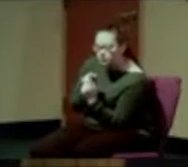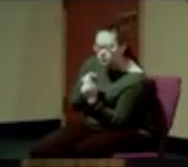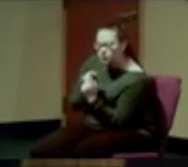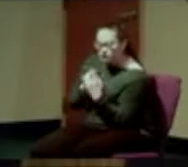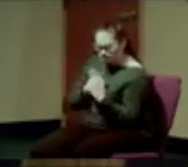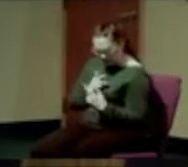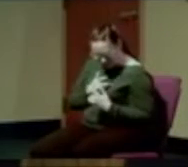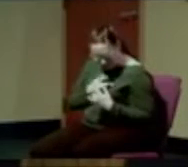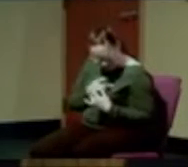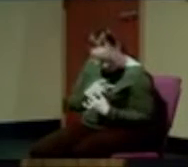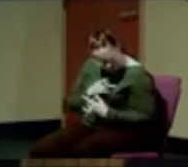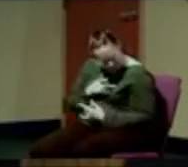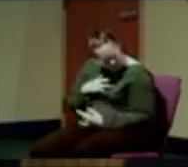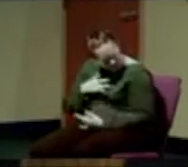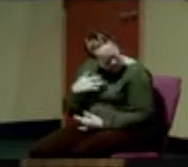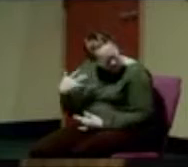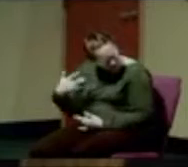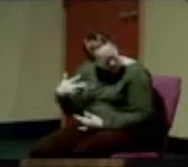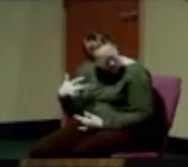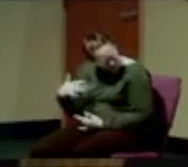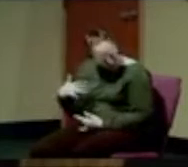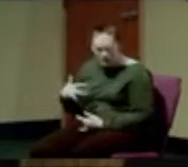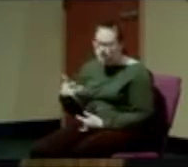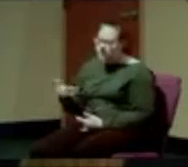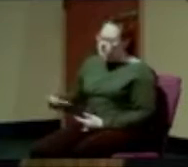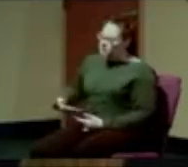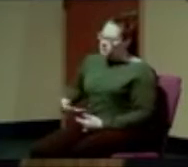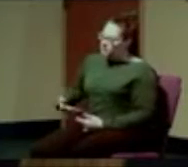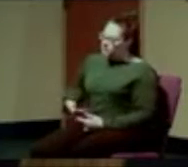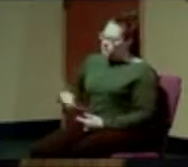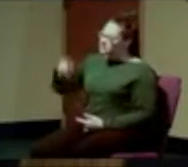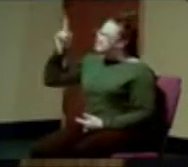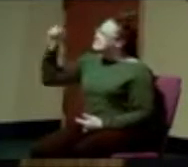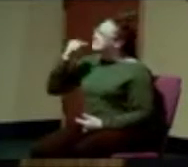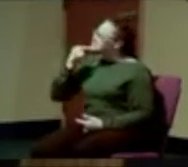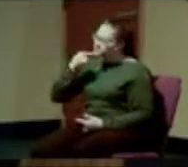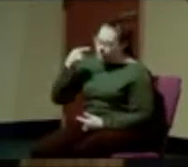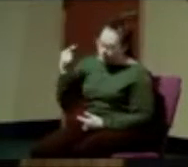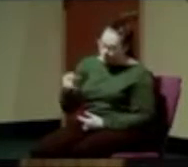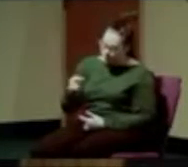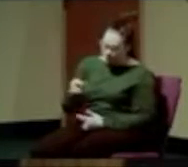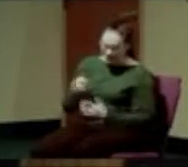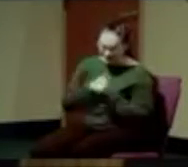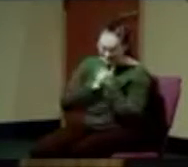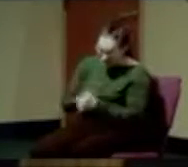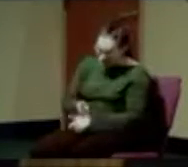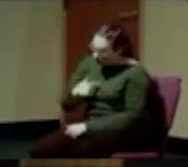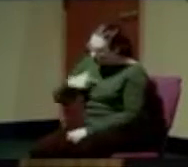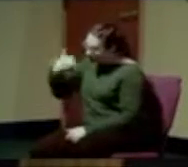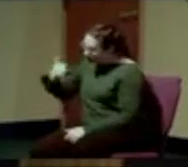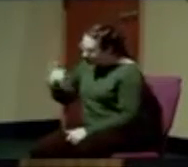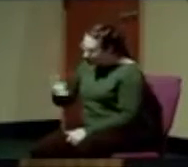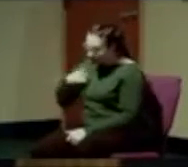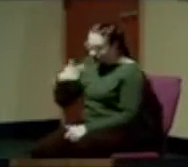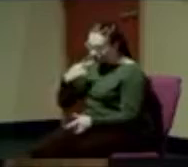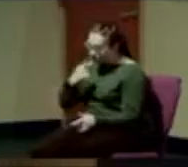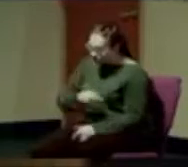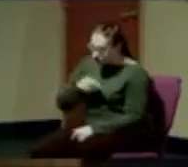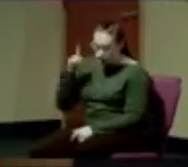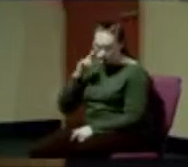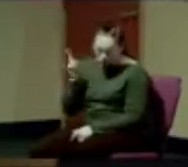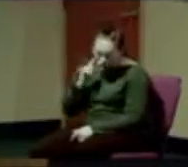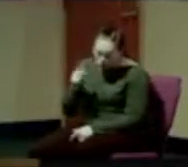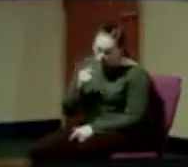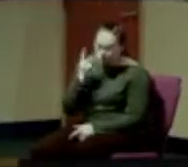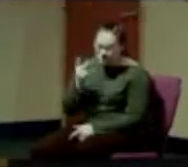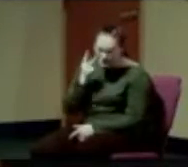of your heart and your stomach? If God is saying, I'm pulling, I want you to understand. I want you to follow me today. You've heard everything. You've seen everything. You've been here